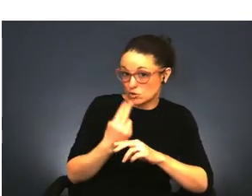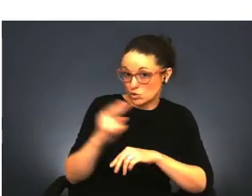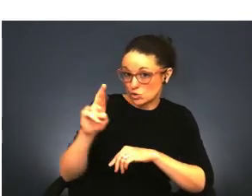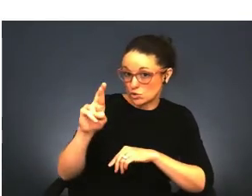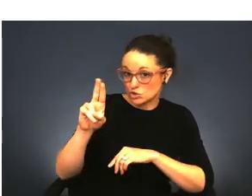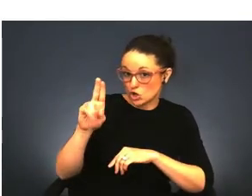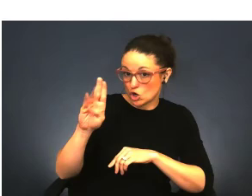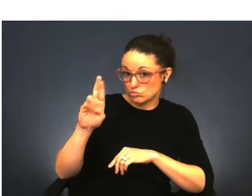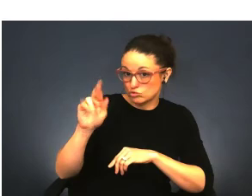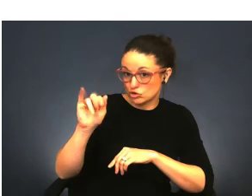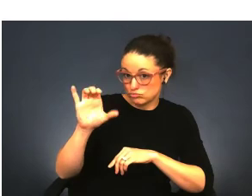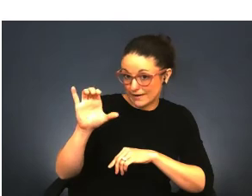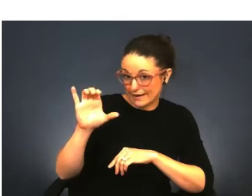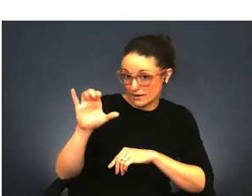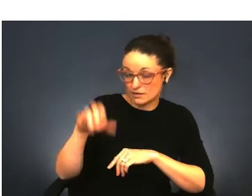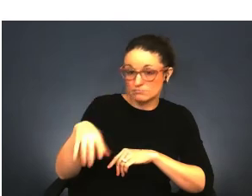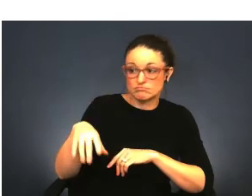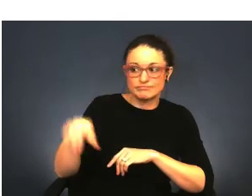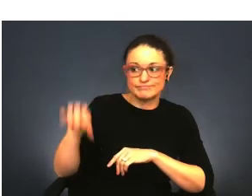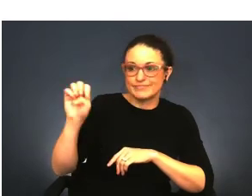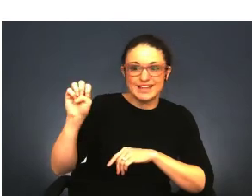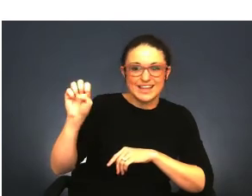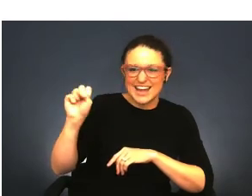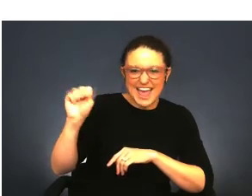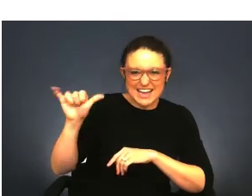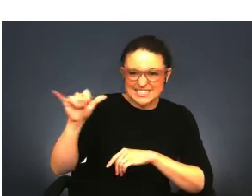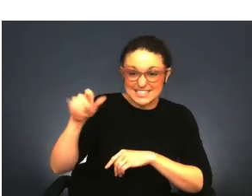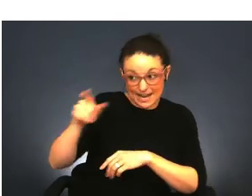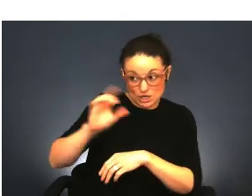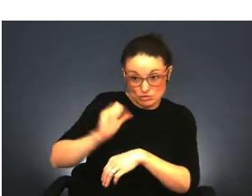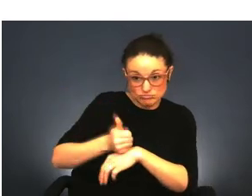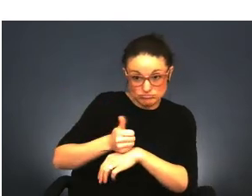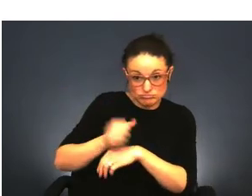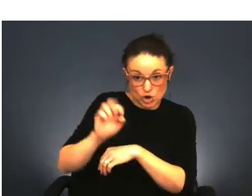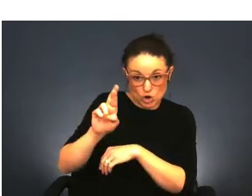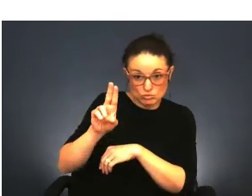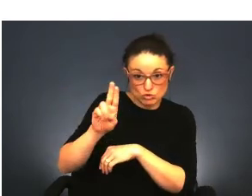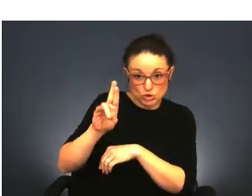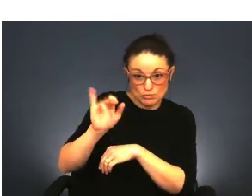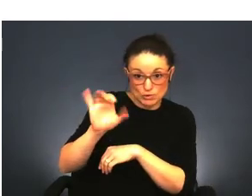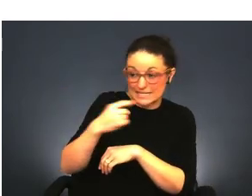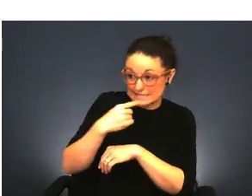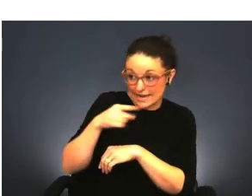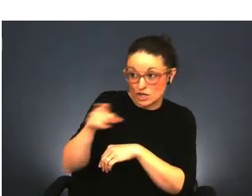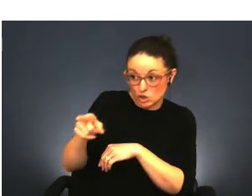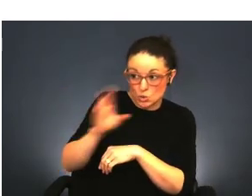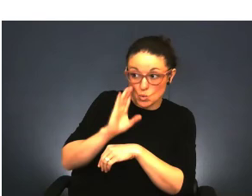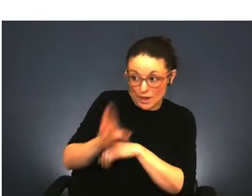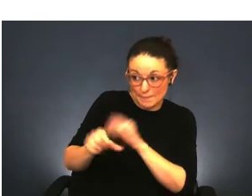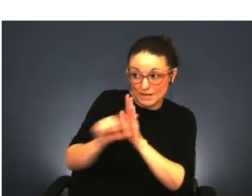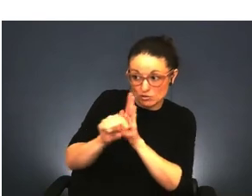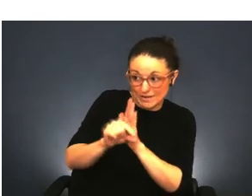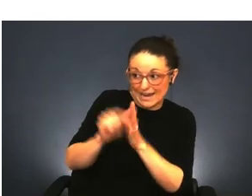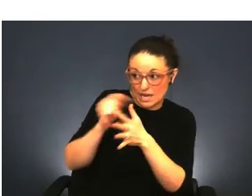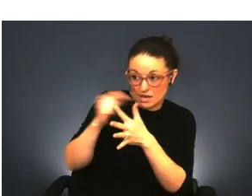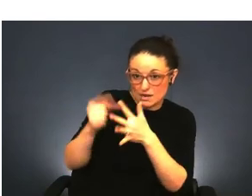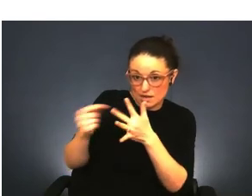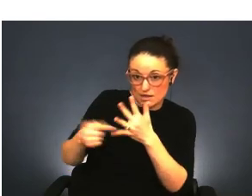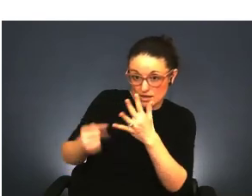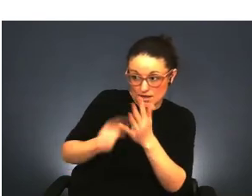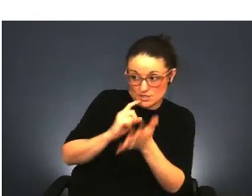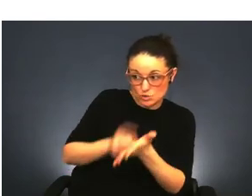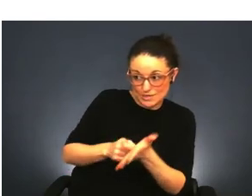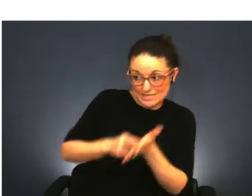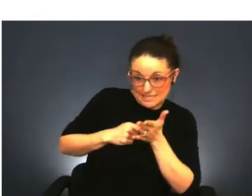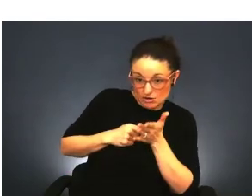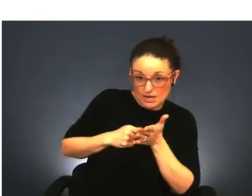doing essays and you create a rubric that tells students, this is how you're going to be graded, this is the set of criteria that I'm going